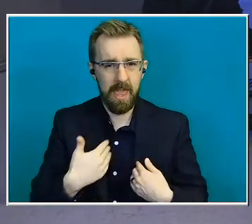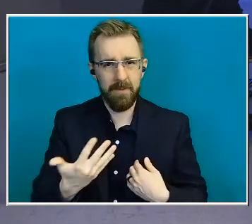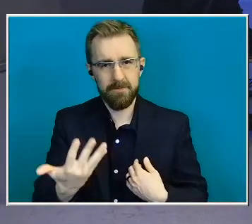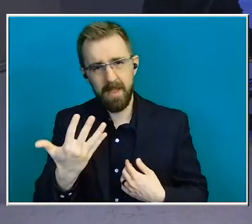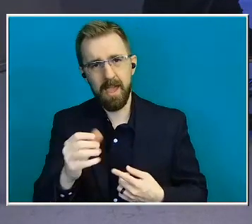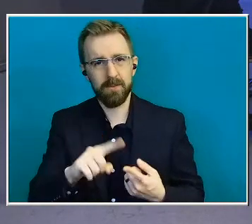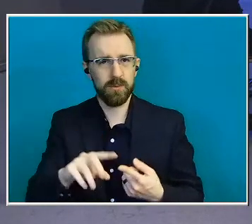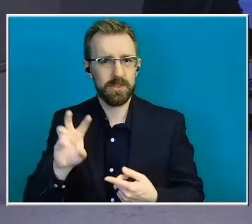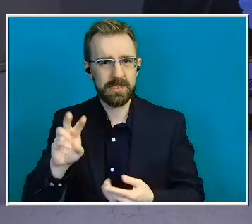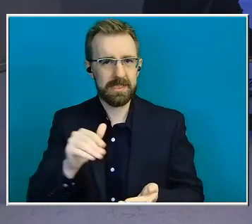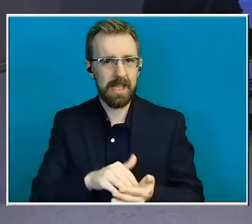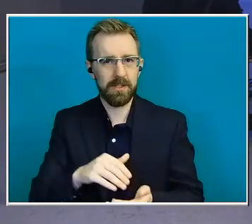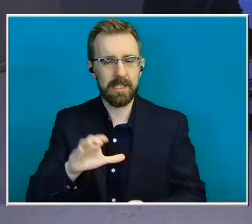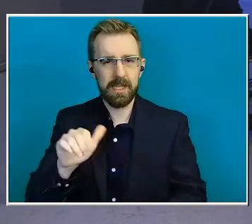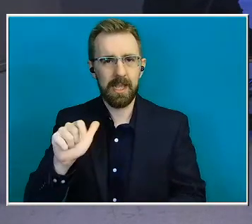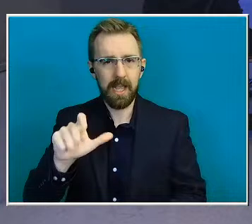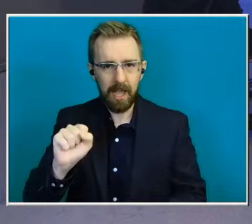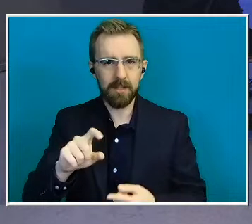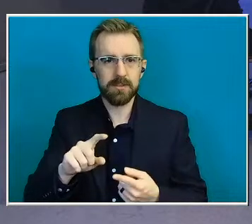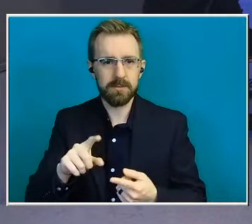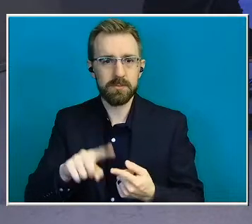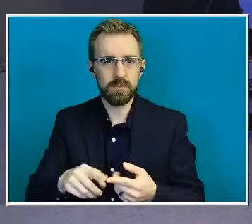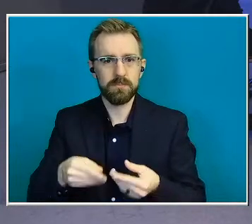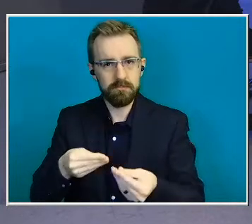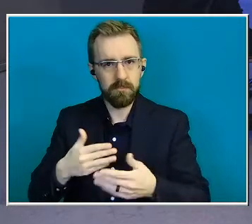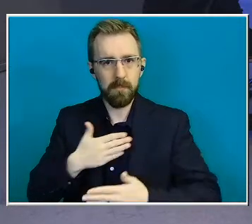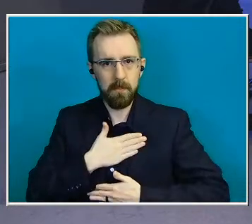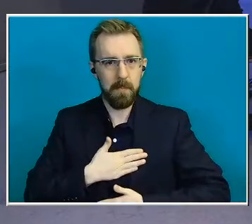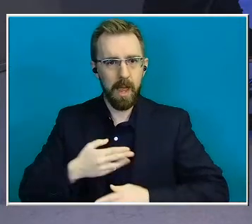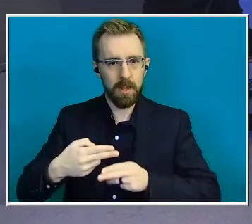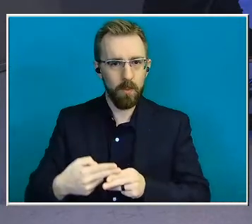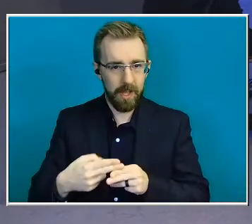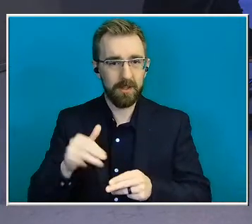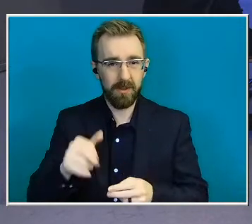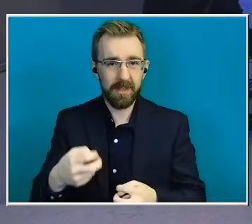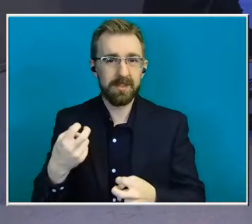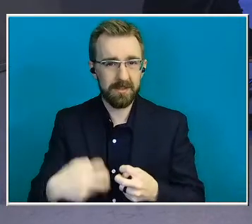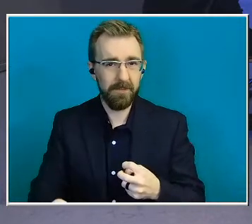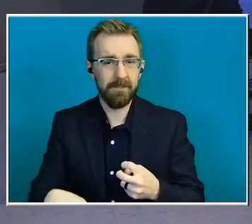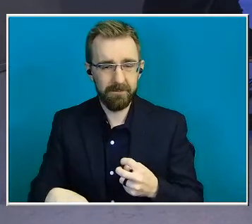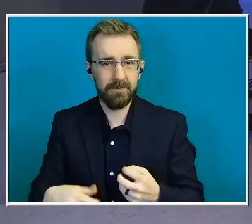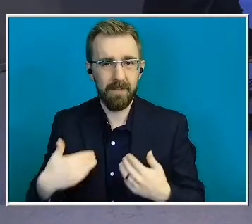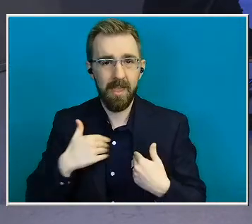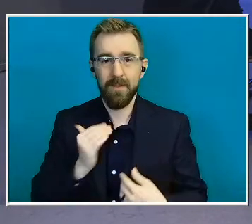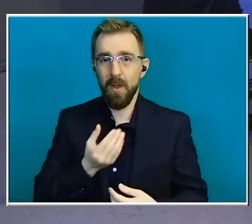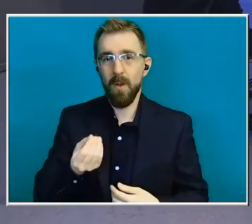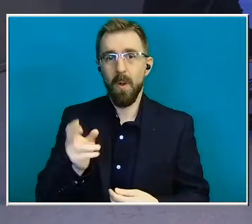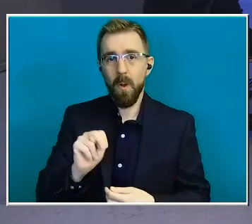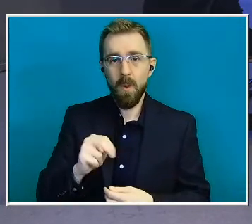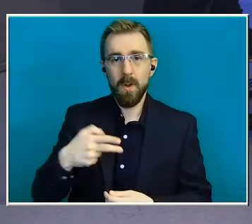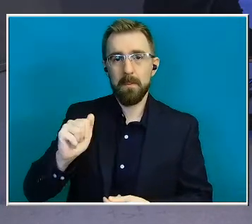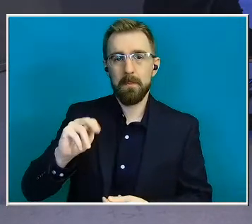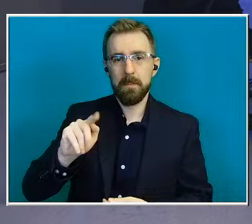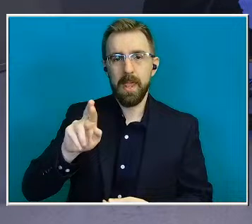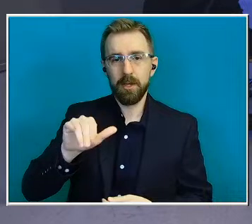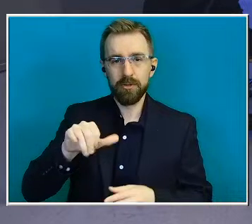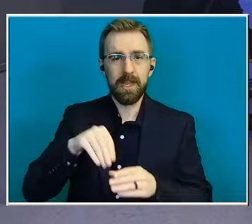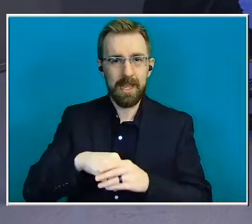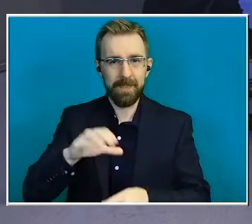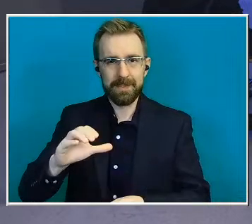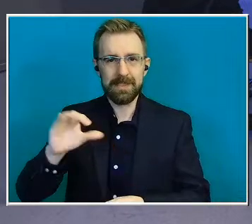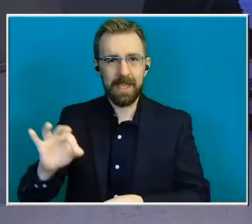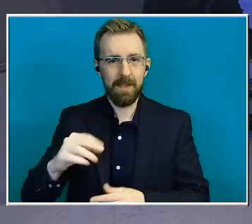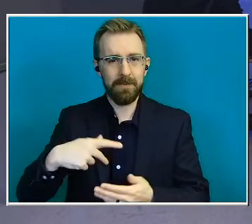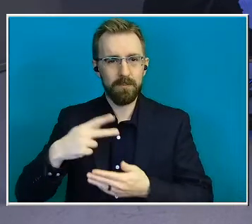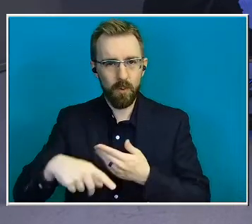day to sustain their body weight. Yep. And so that's hard. And so we have our own food pantry in the CF program that we raise money to help stock to get to